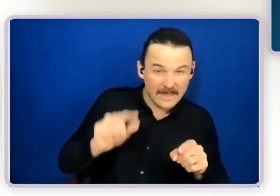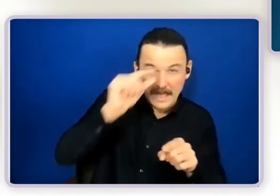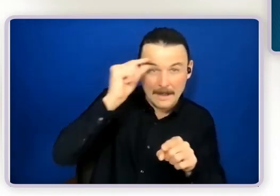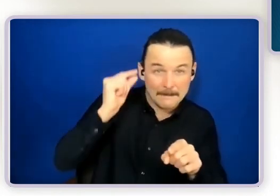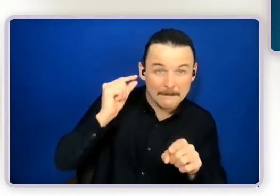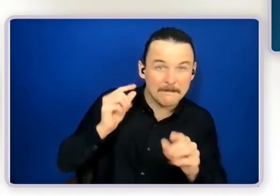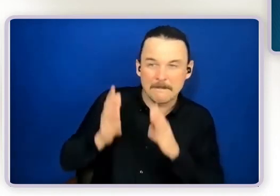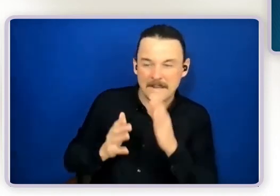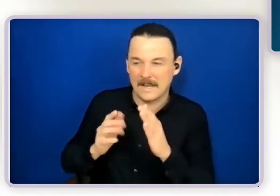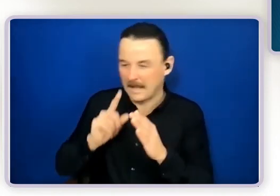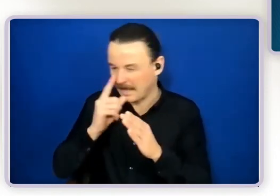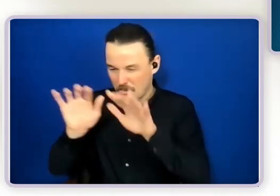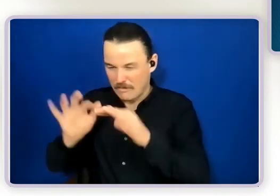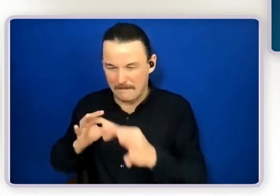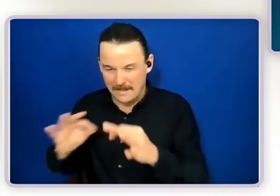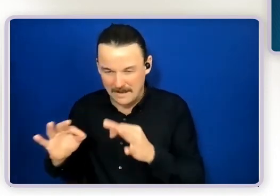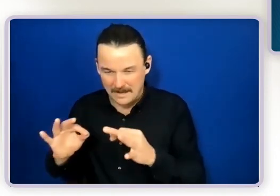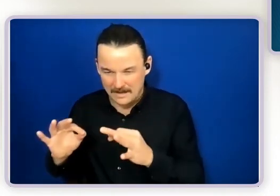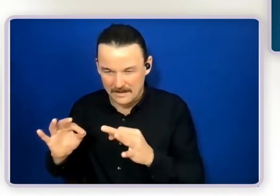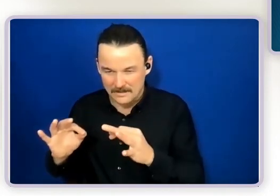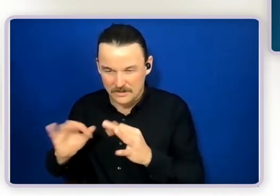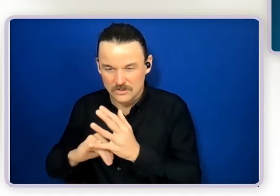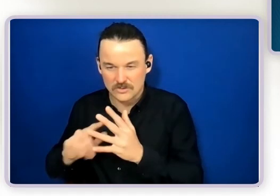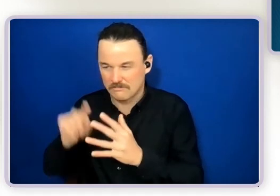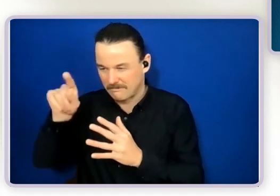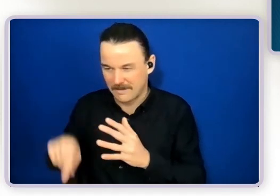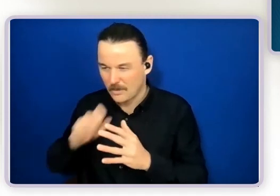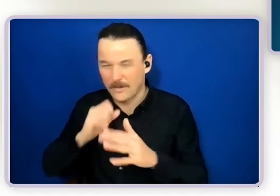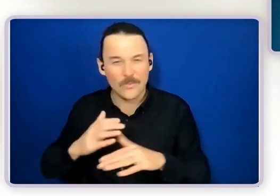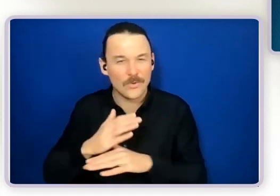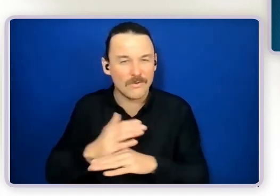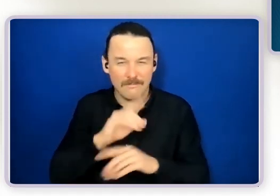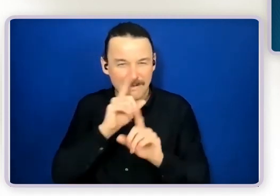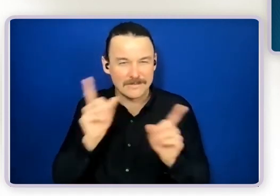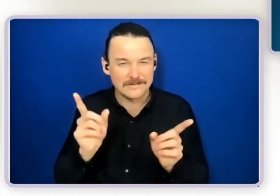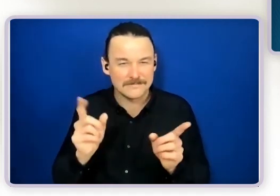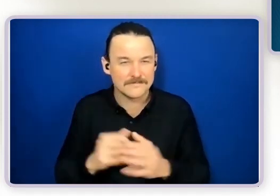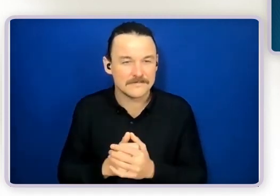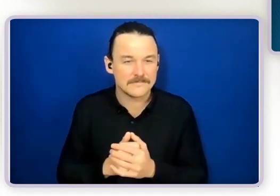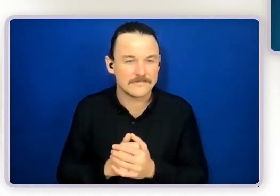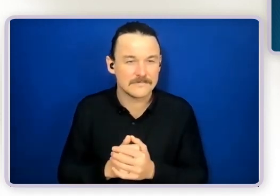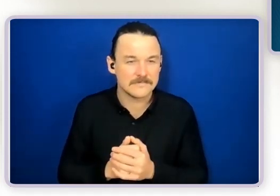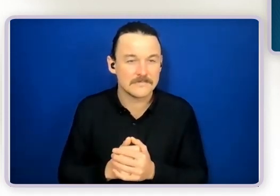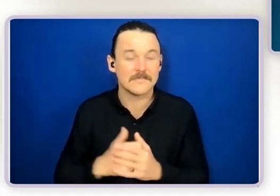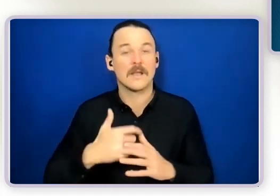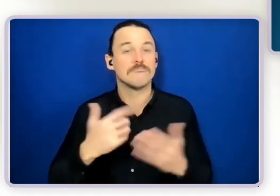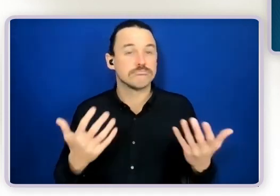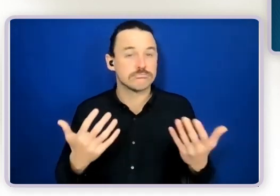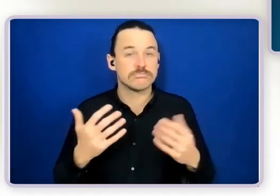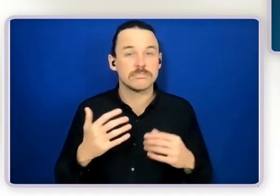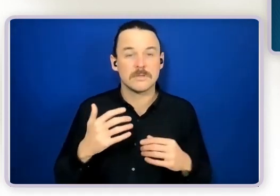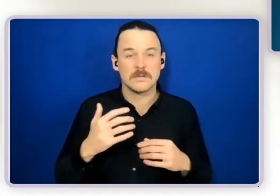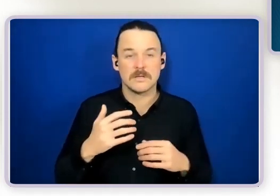example of someone who might have, mild disabilities, learning disorders, but nevertheless feels the need